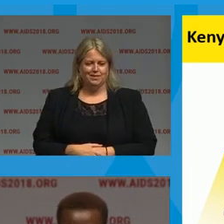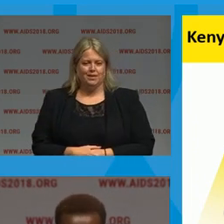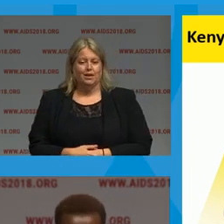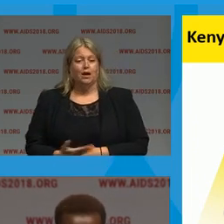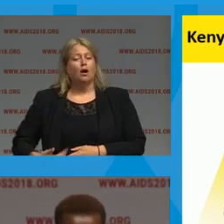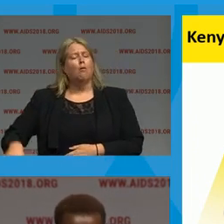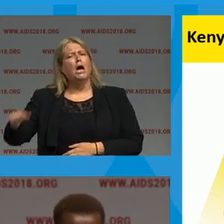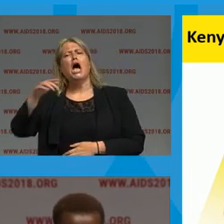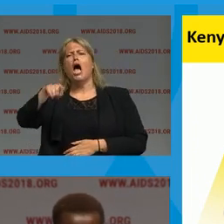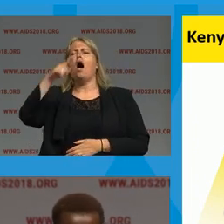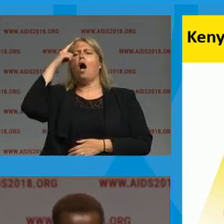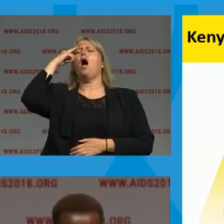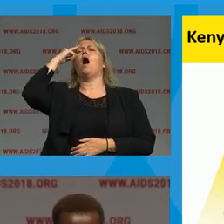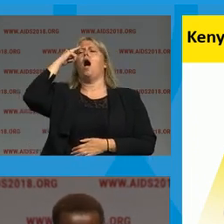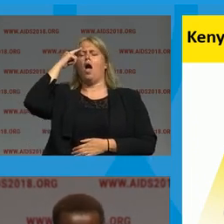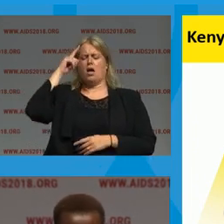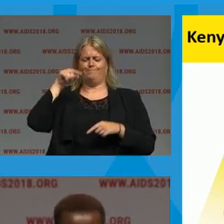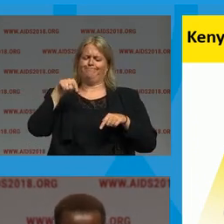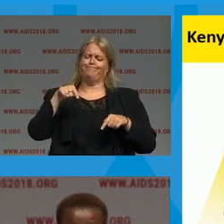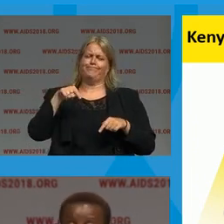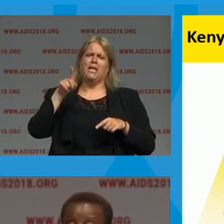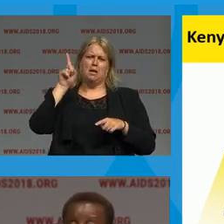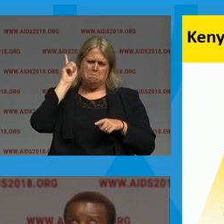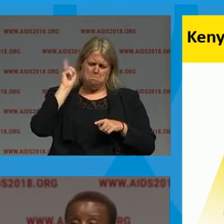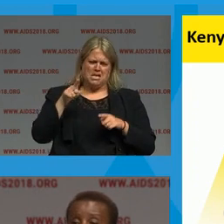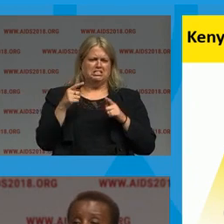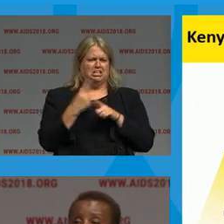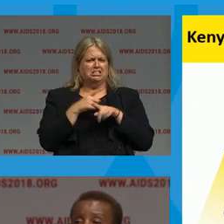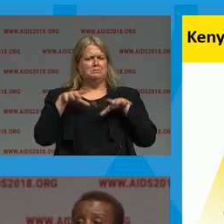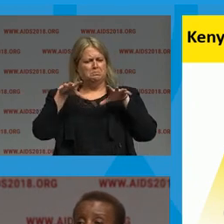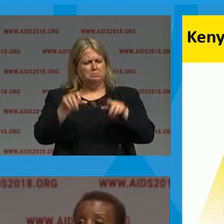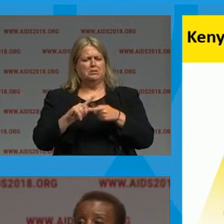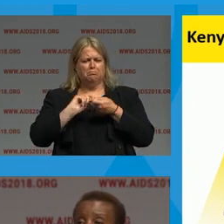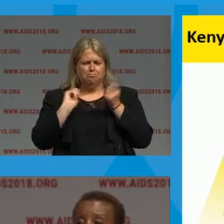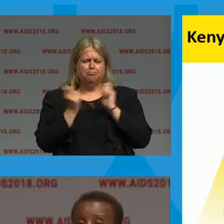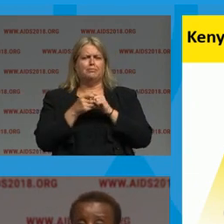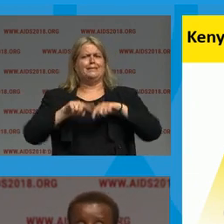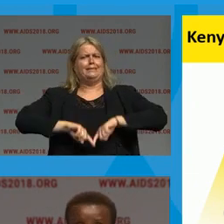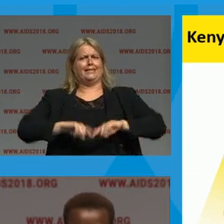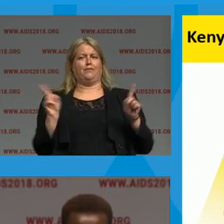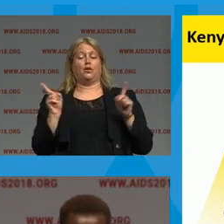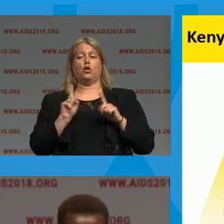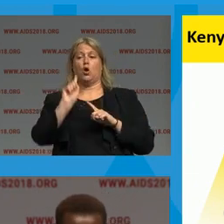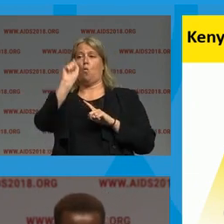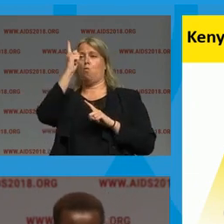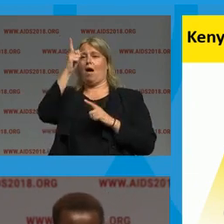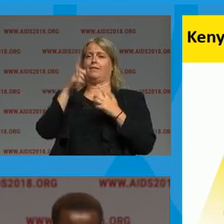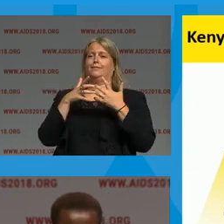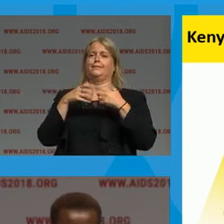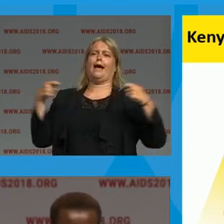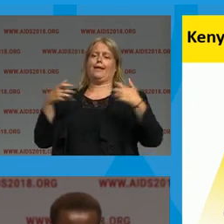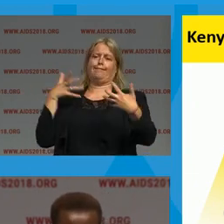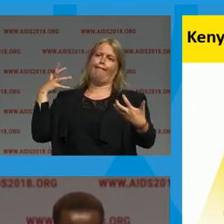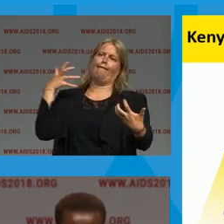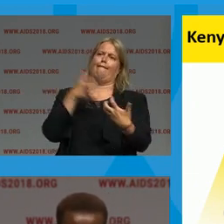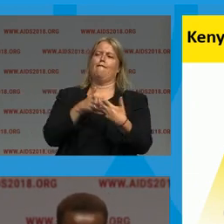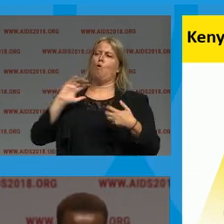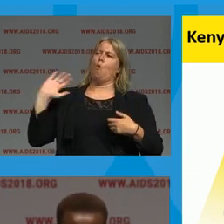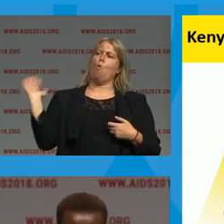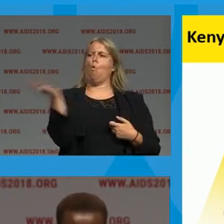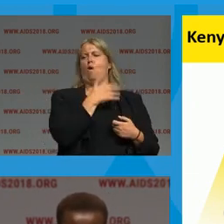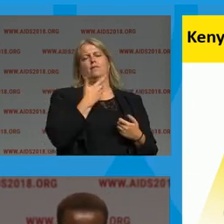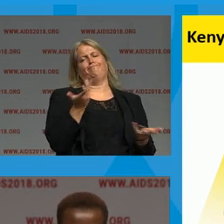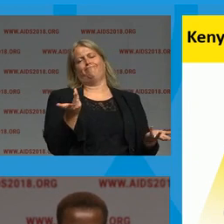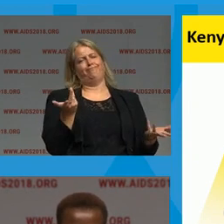recognizing that we needed to do things differently. We realized that the one-size-fits-all approach for HIV prevention was not working